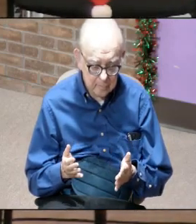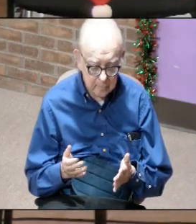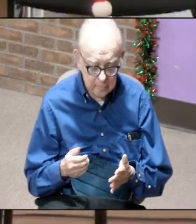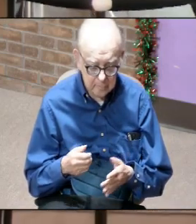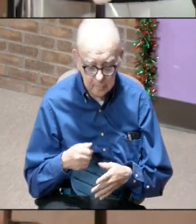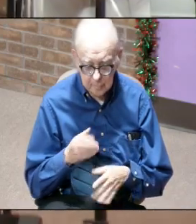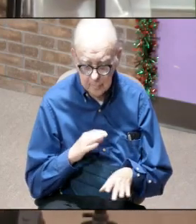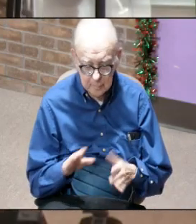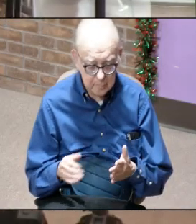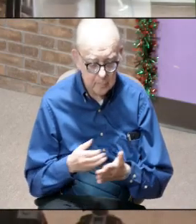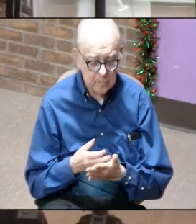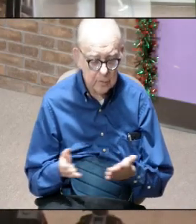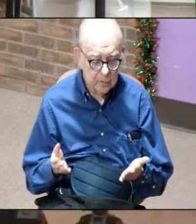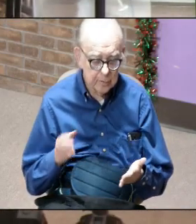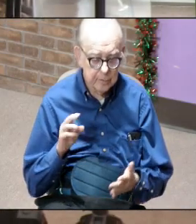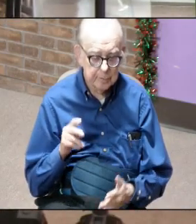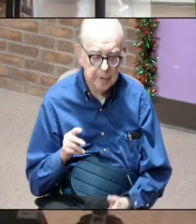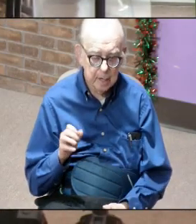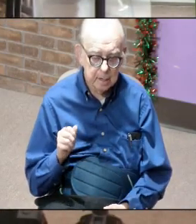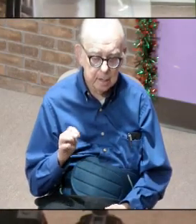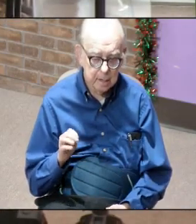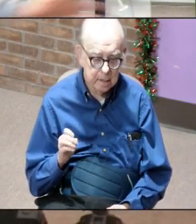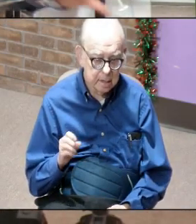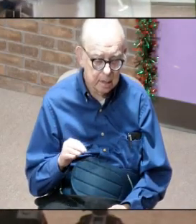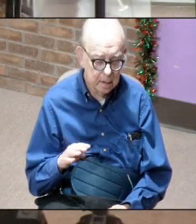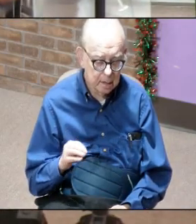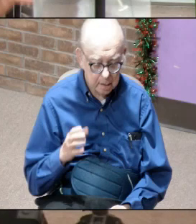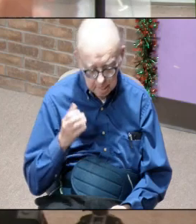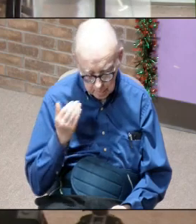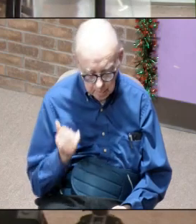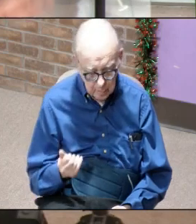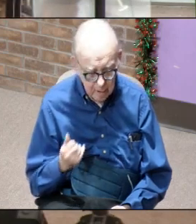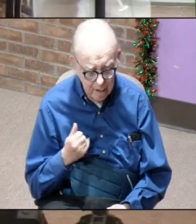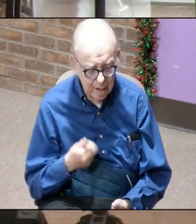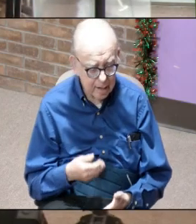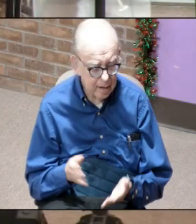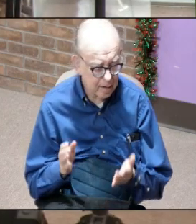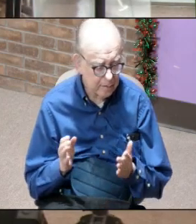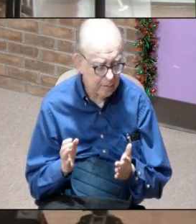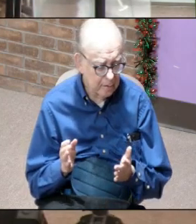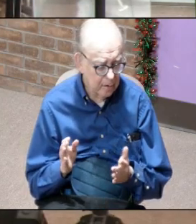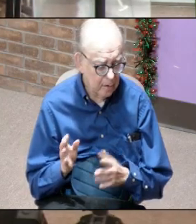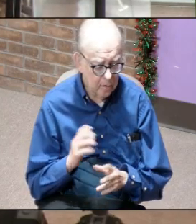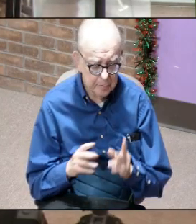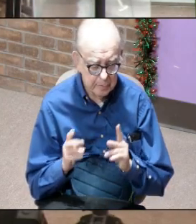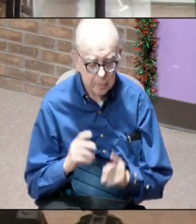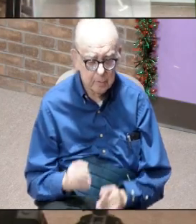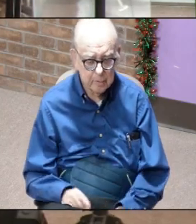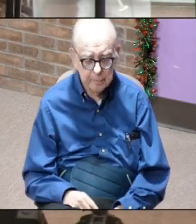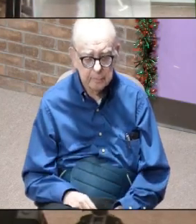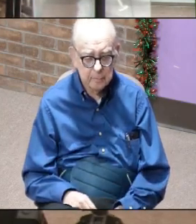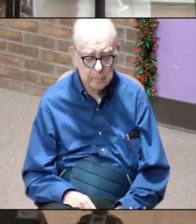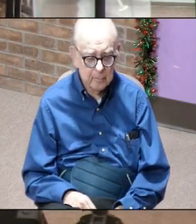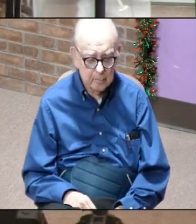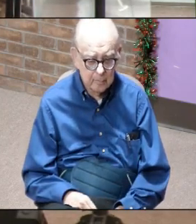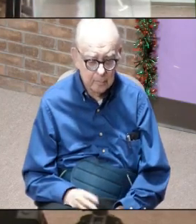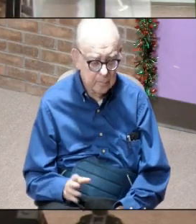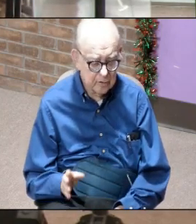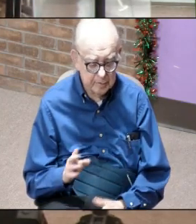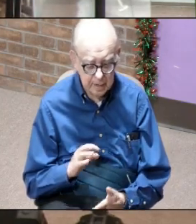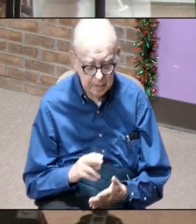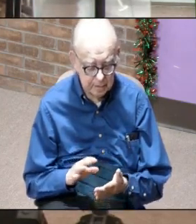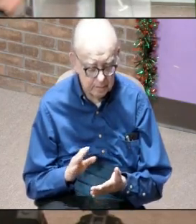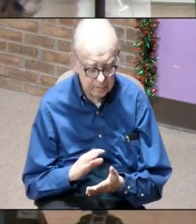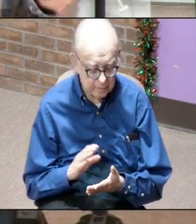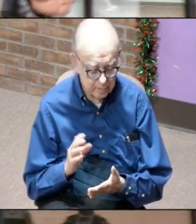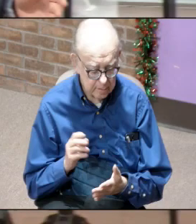did God do this pandemic? Why did God allow all of these people to be wiped out?